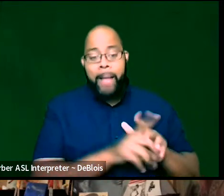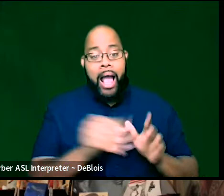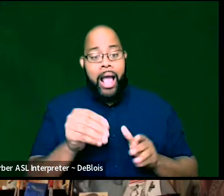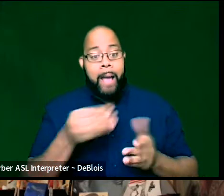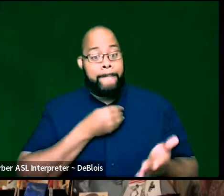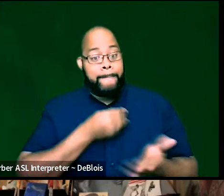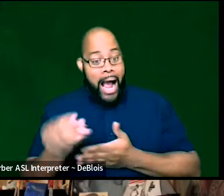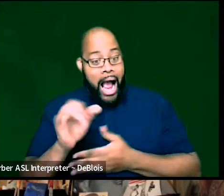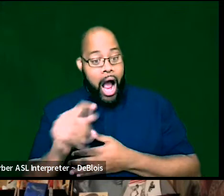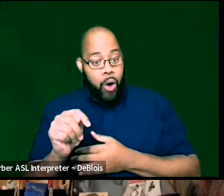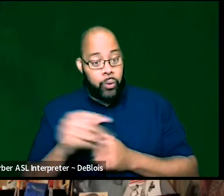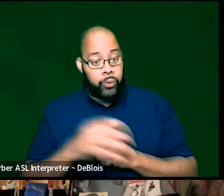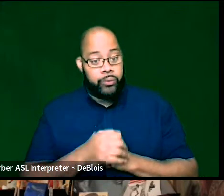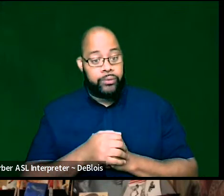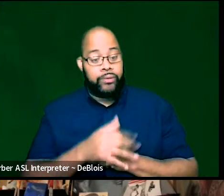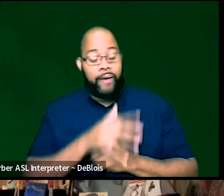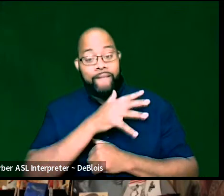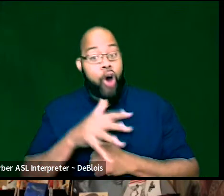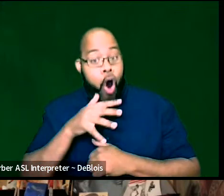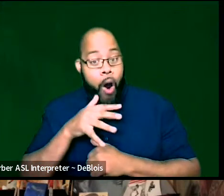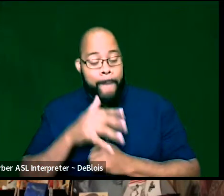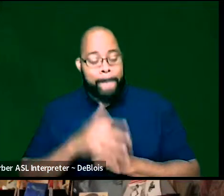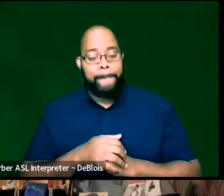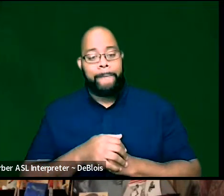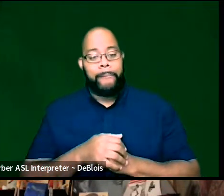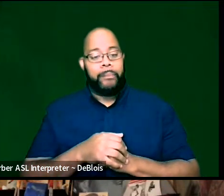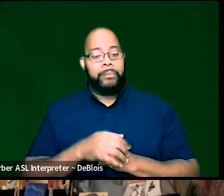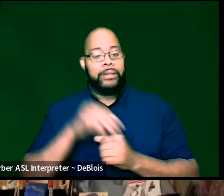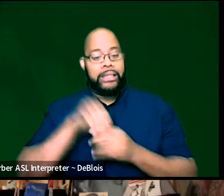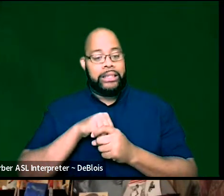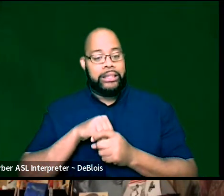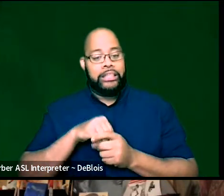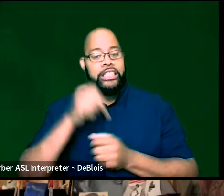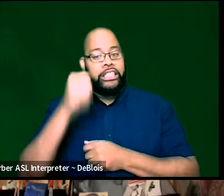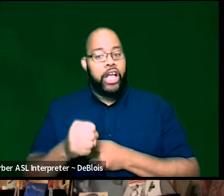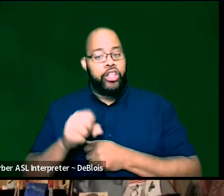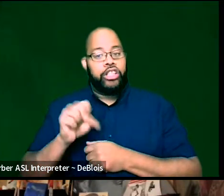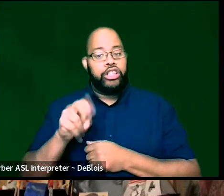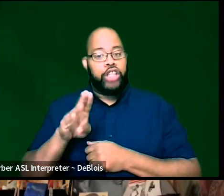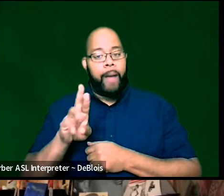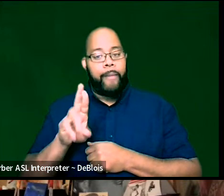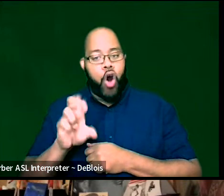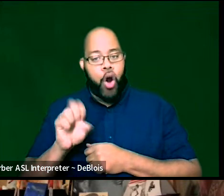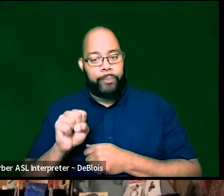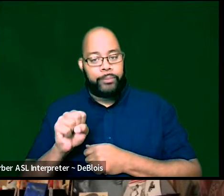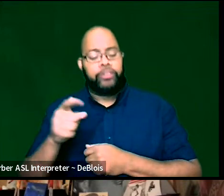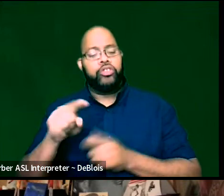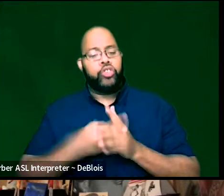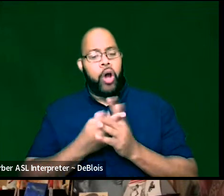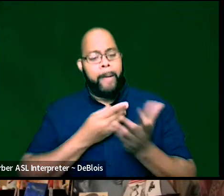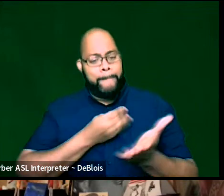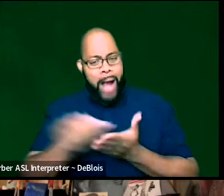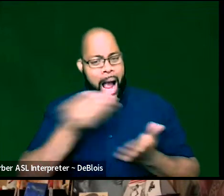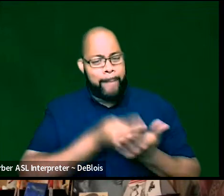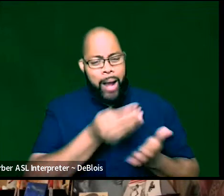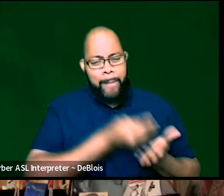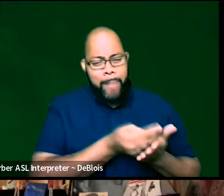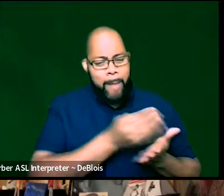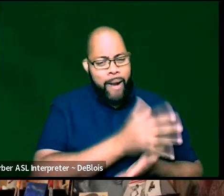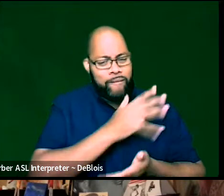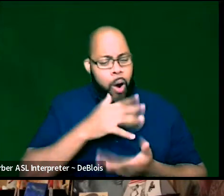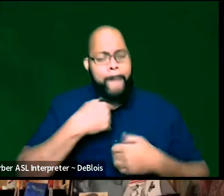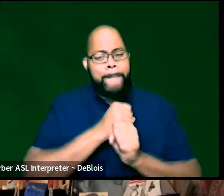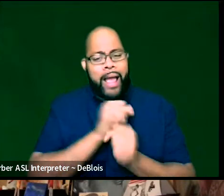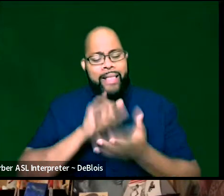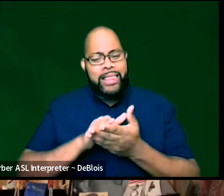buying out farms in the southern suburbs. Well, they started buying up these farms. They started creating